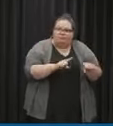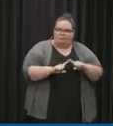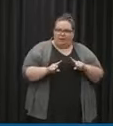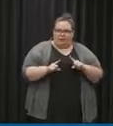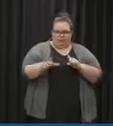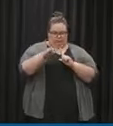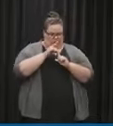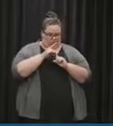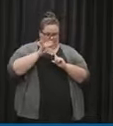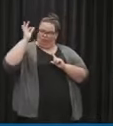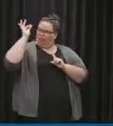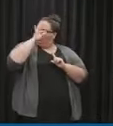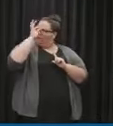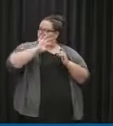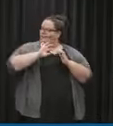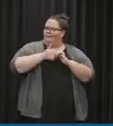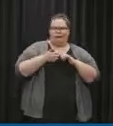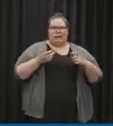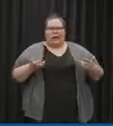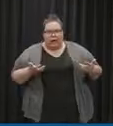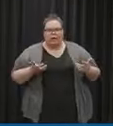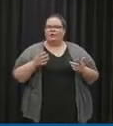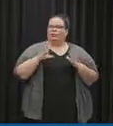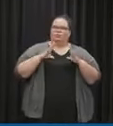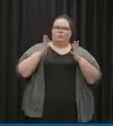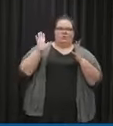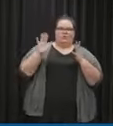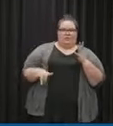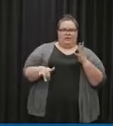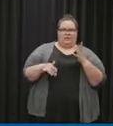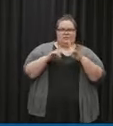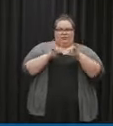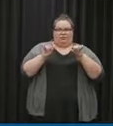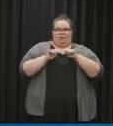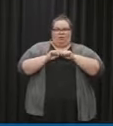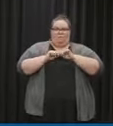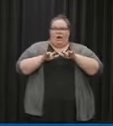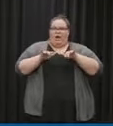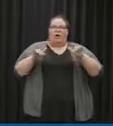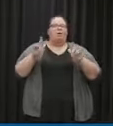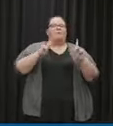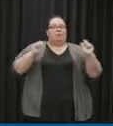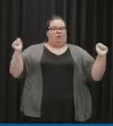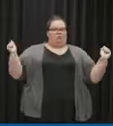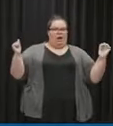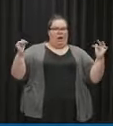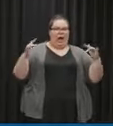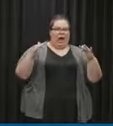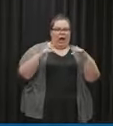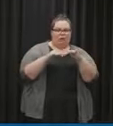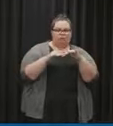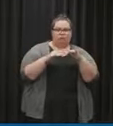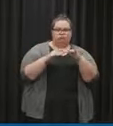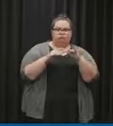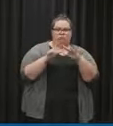that effectively become transmitted in an increasing manner due to gatherings, large gatherings, as we've seen in other provinces in